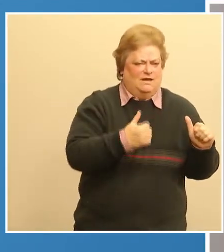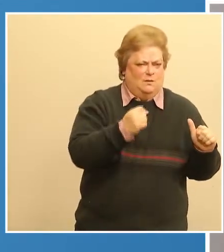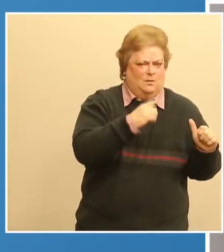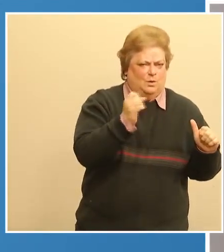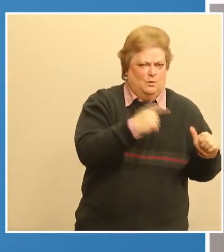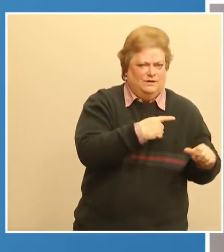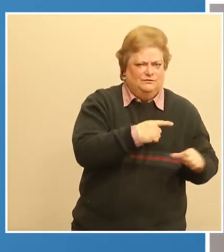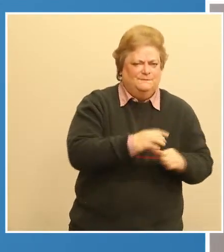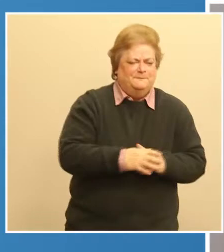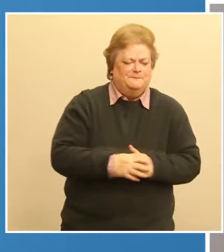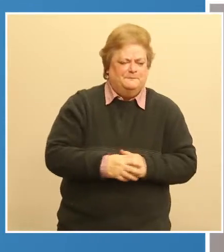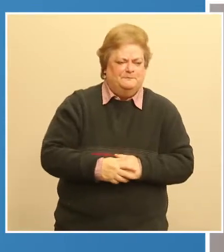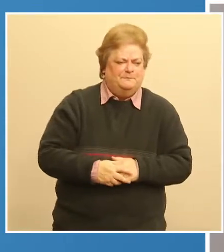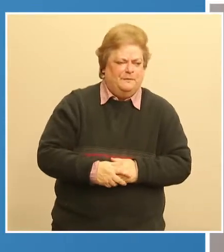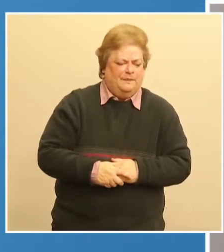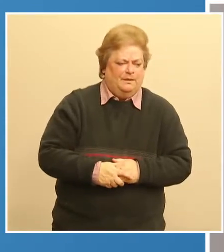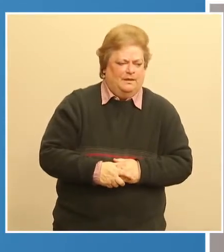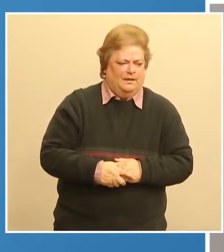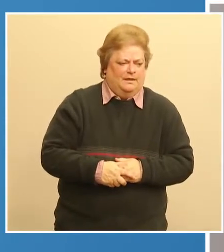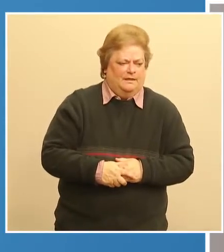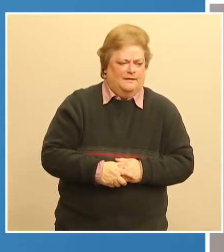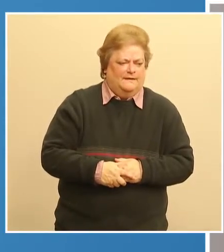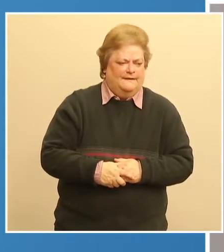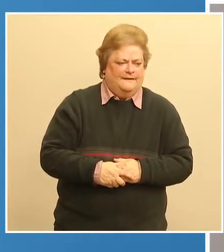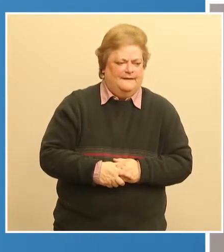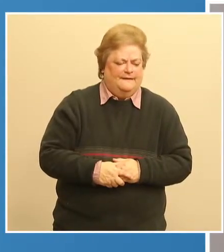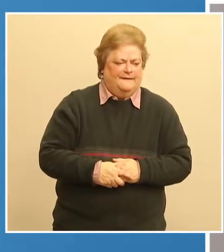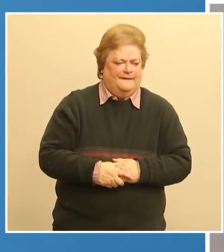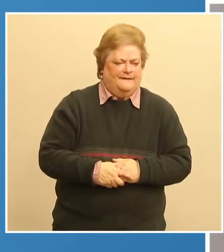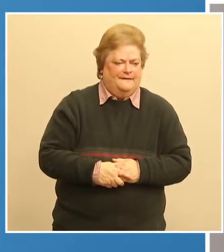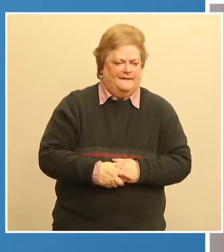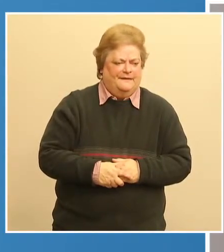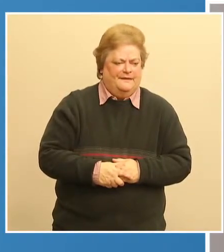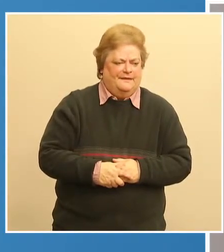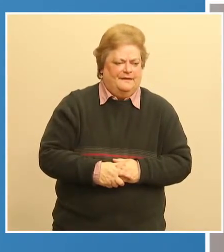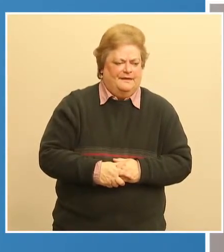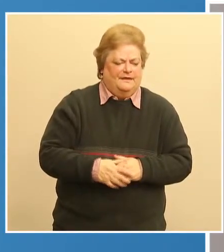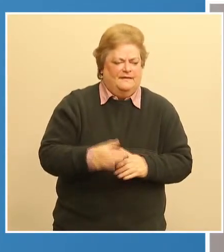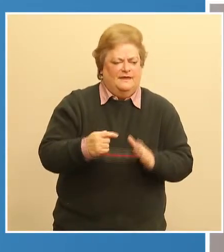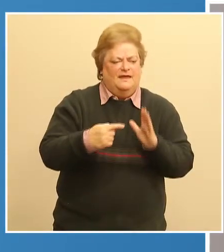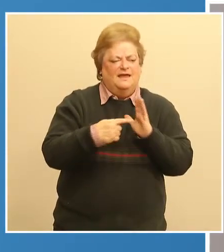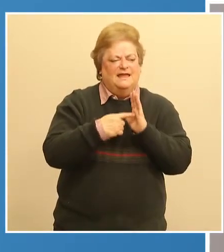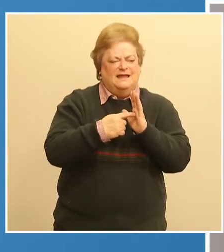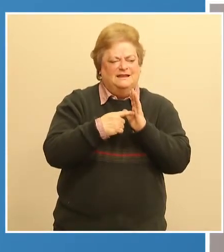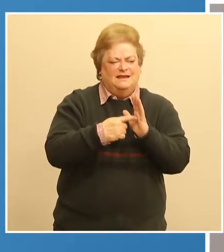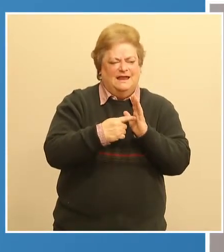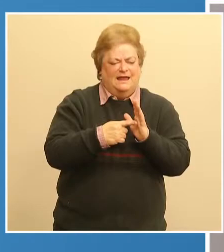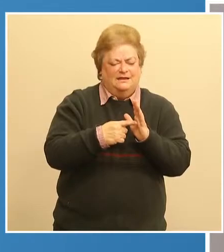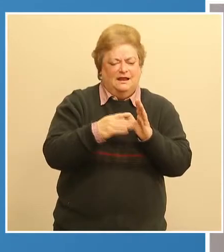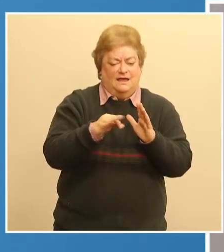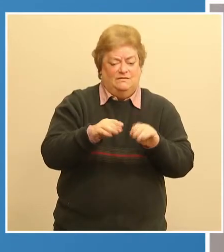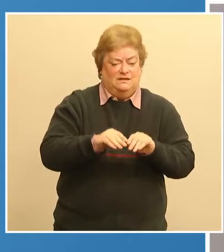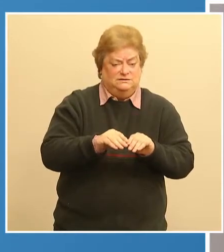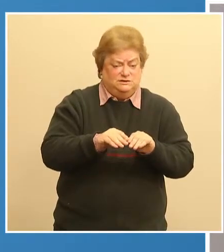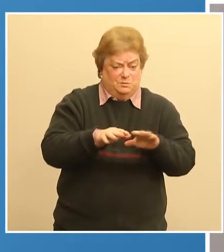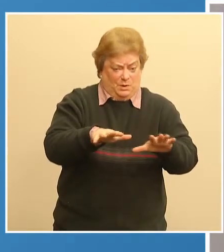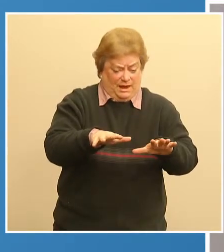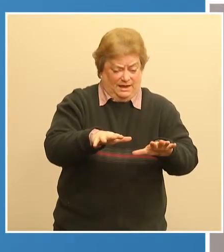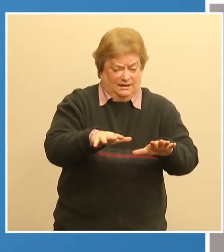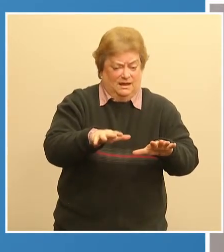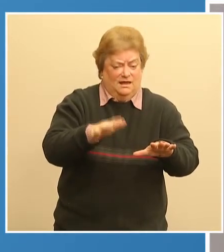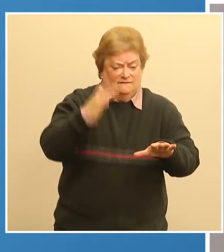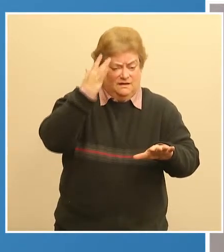that, as an indicator of the infection or the spread of the virus in the community, is